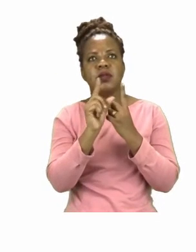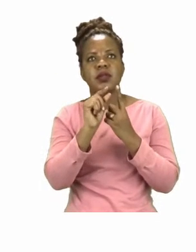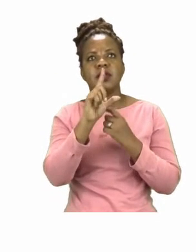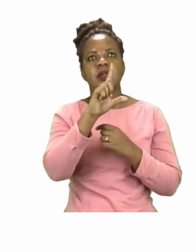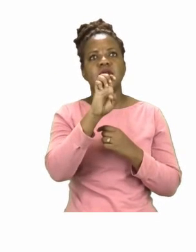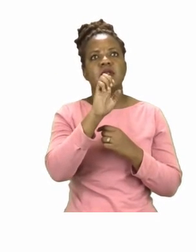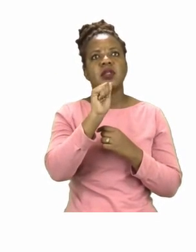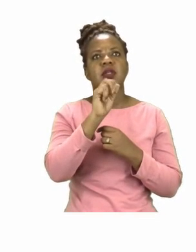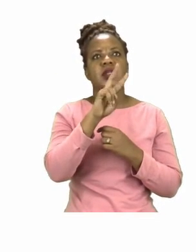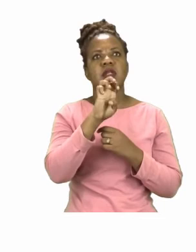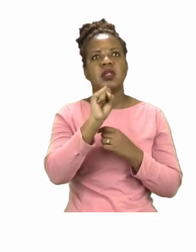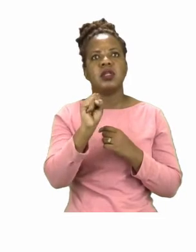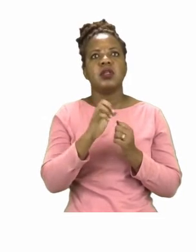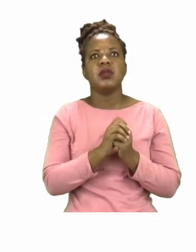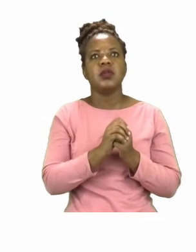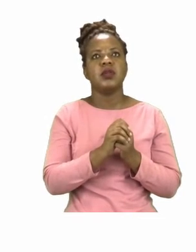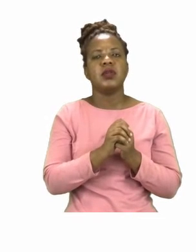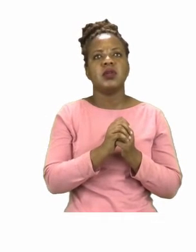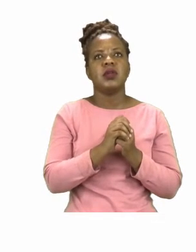acorn, brown,